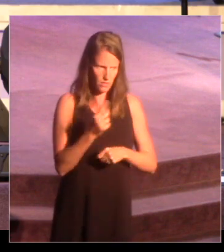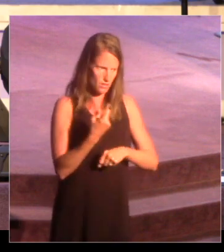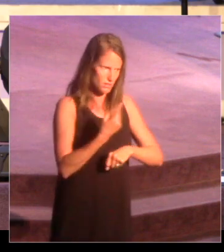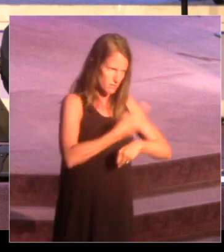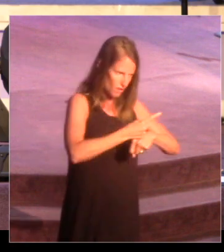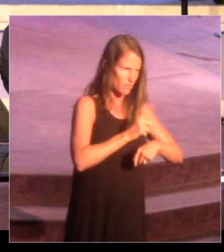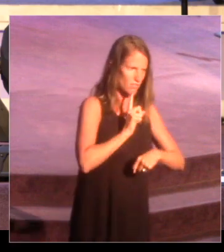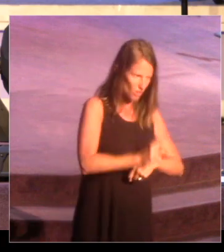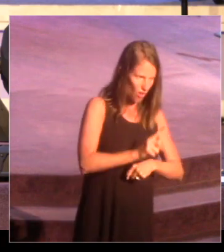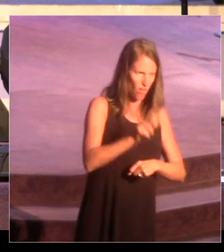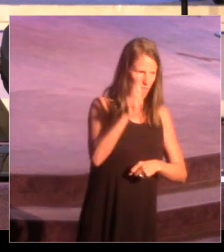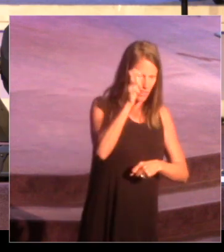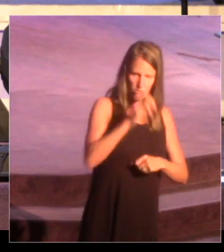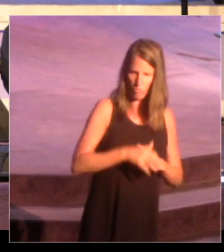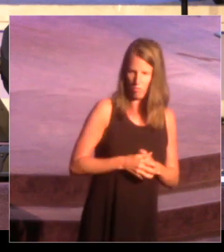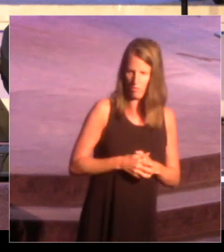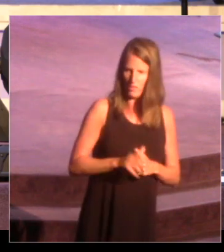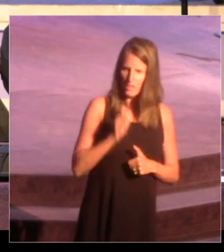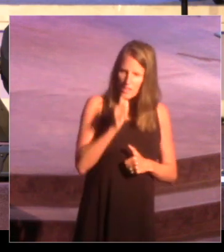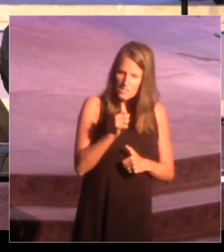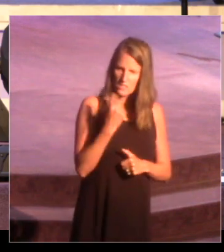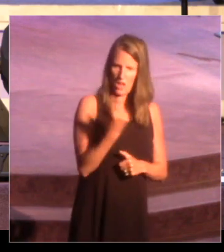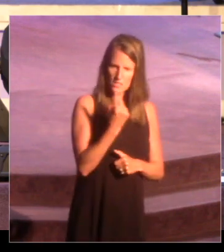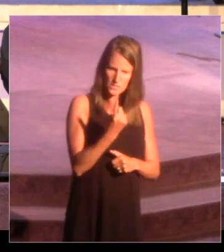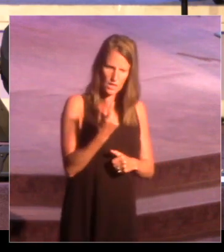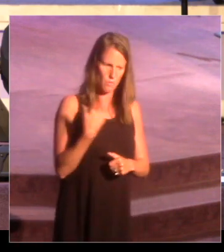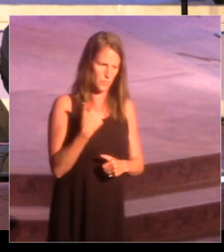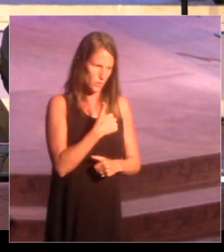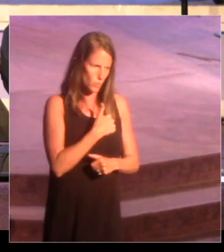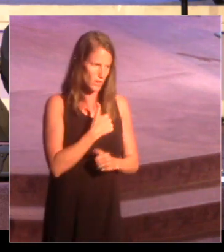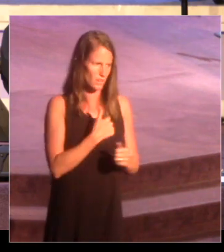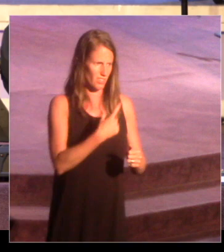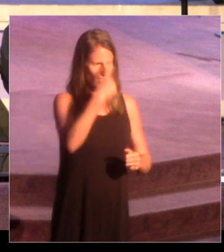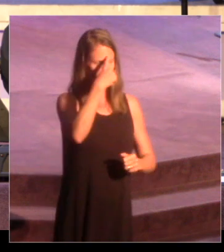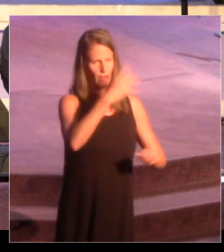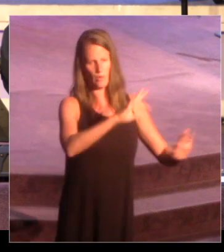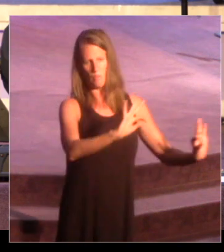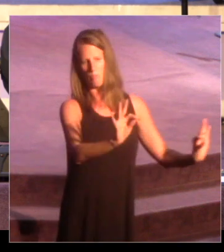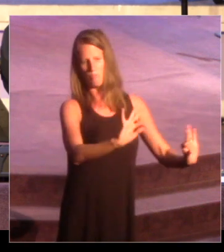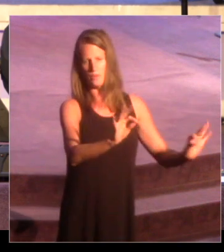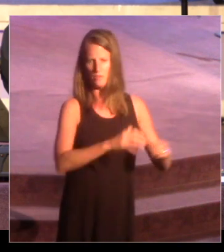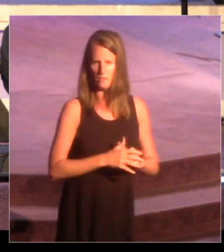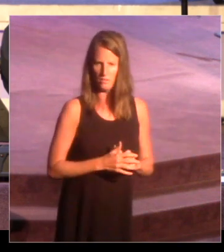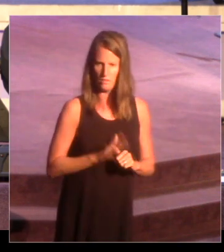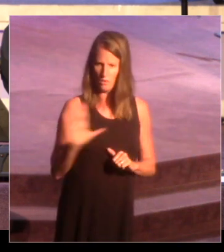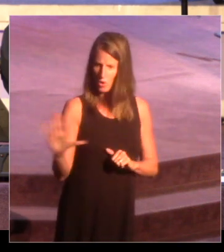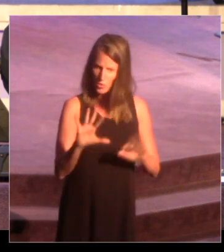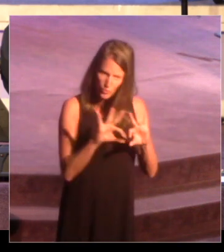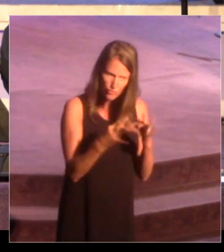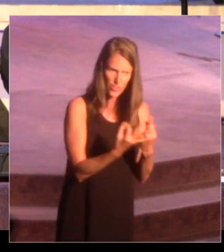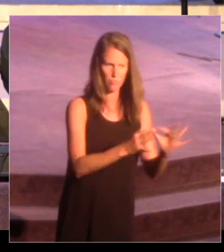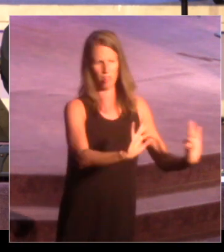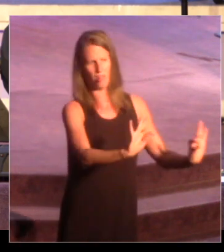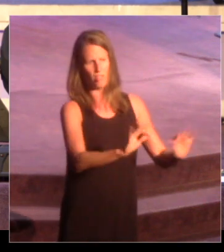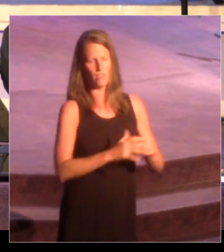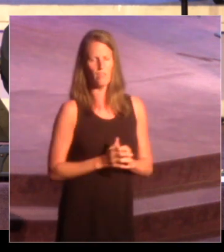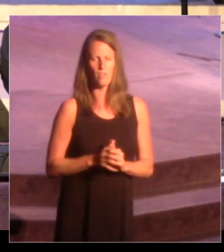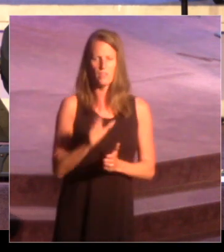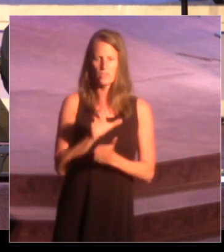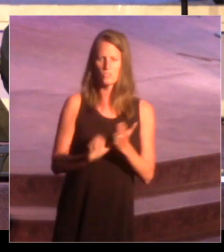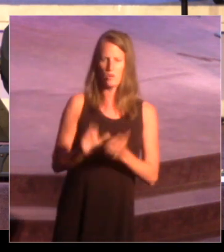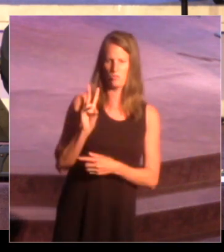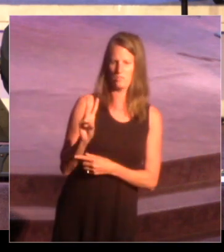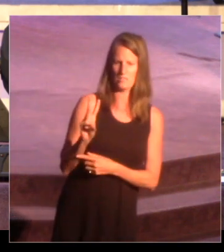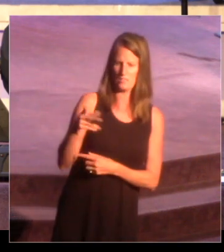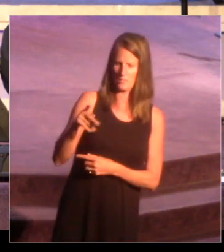evil. It is not something that we can take lightly for ourselves or for our families. It's why Paul, in chapter 6 of